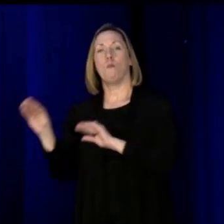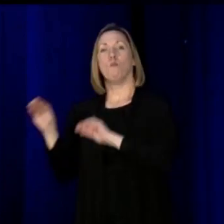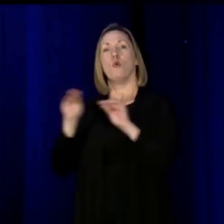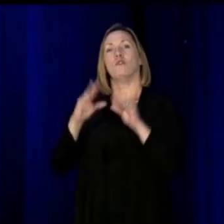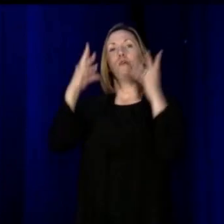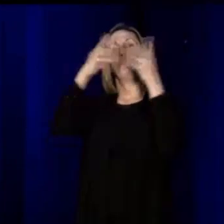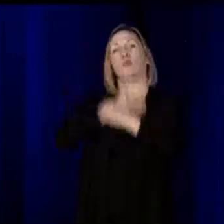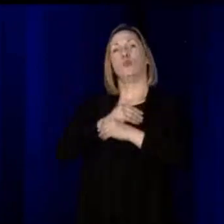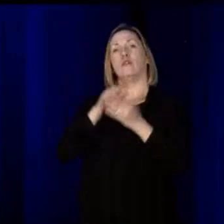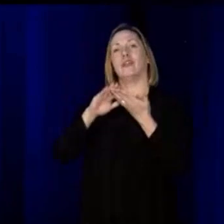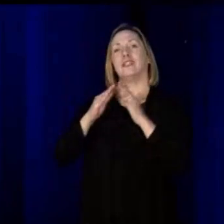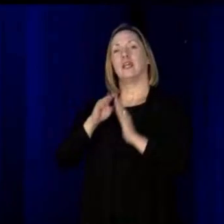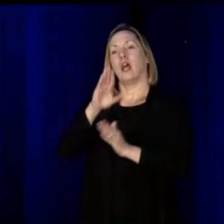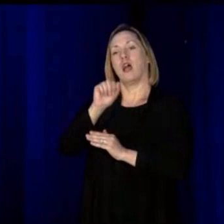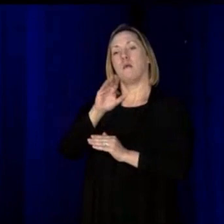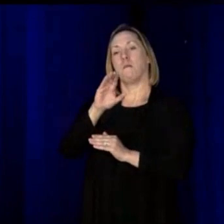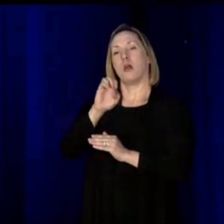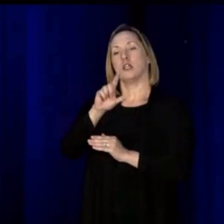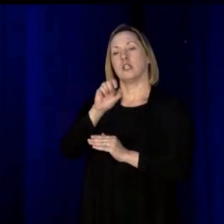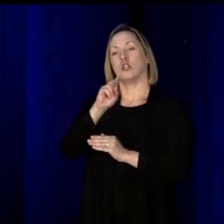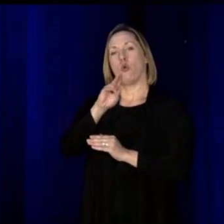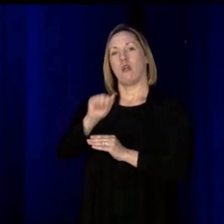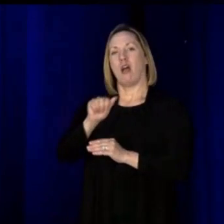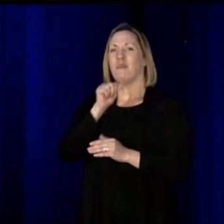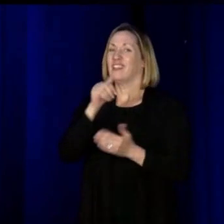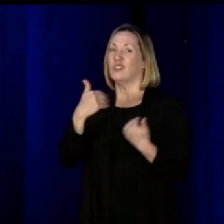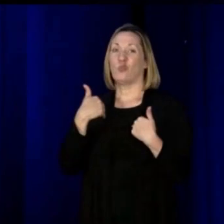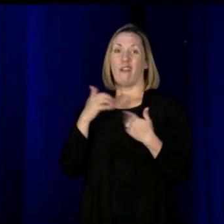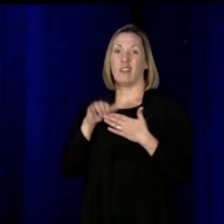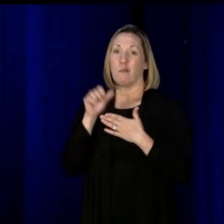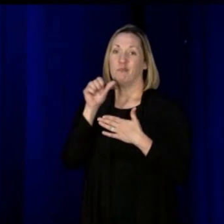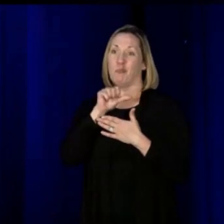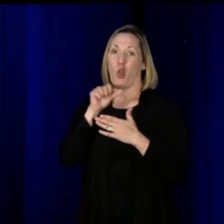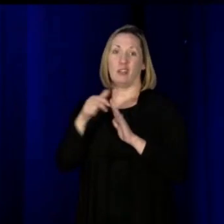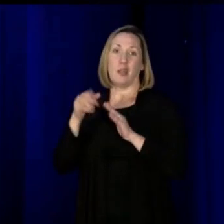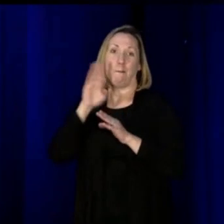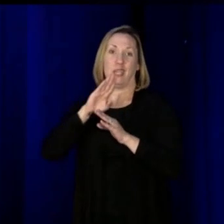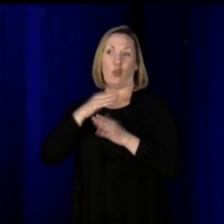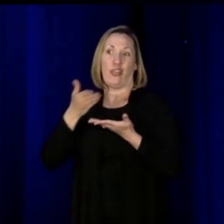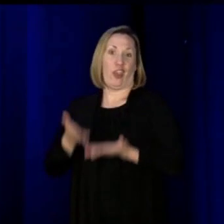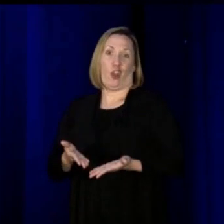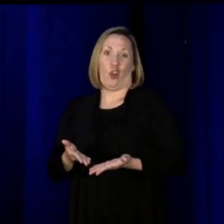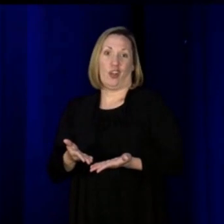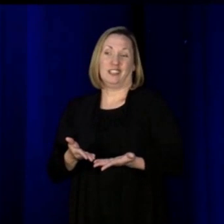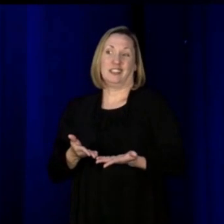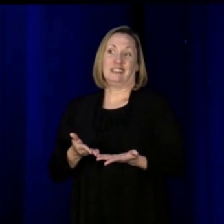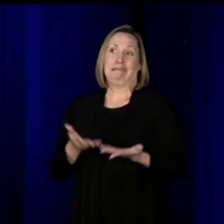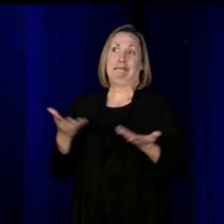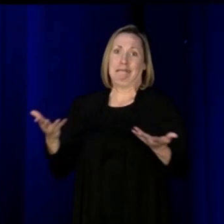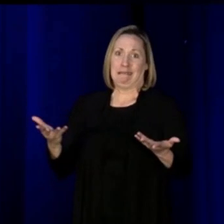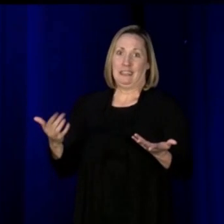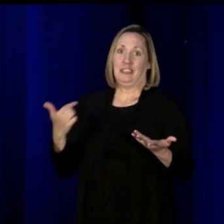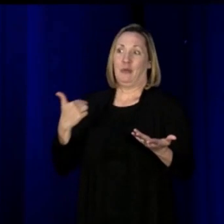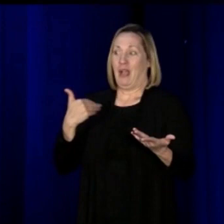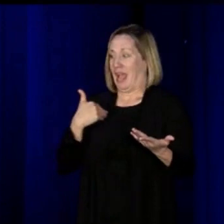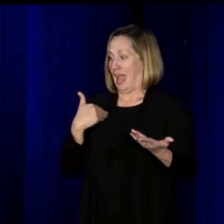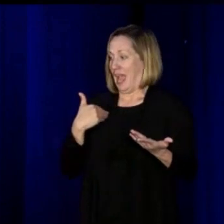of Barcelona, but Barcelona doesn't have Juguetes Perdidos. That's the thing. And he missed the best beer in the